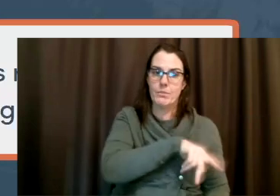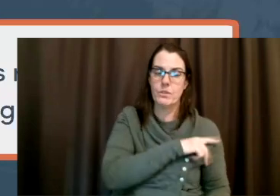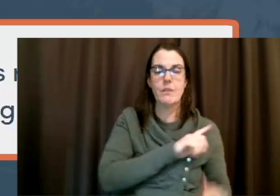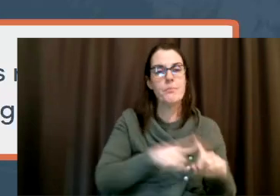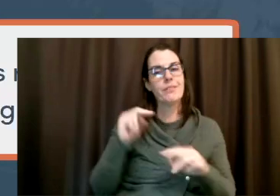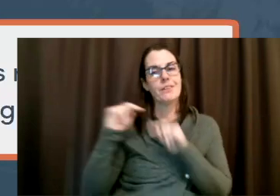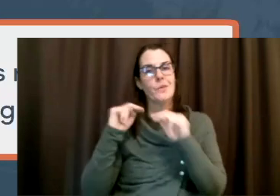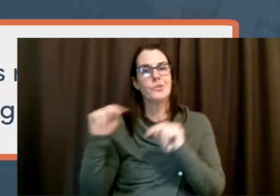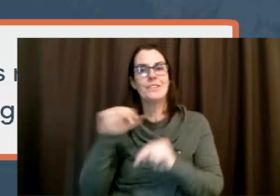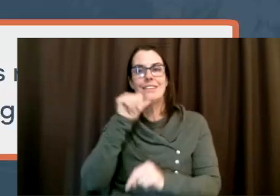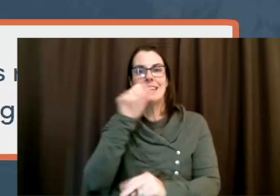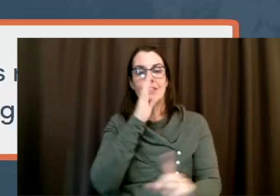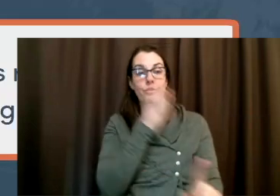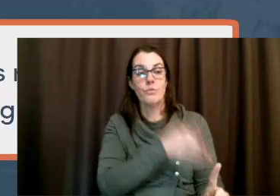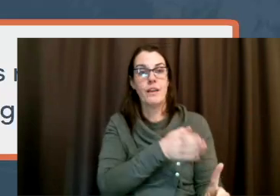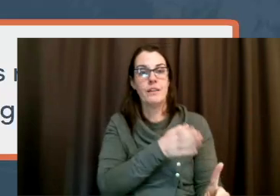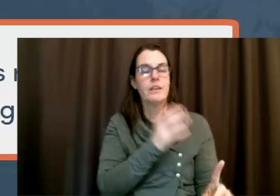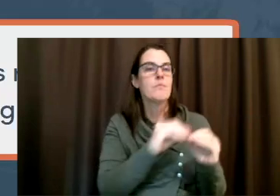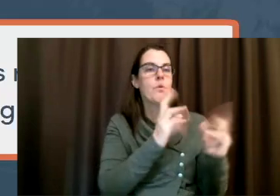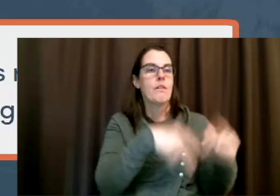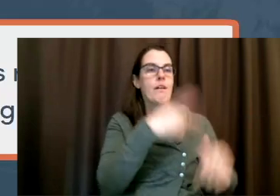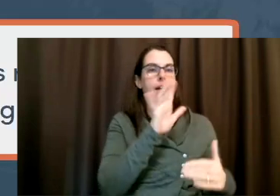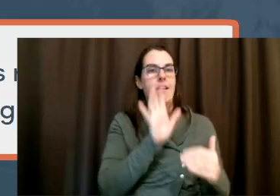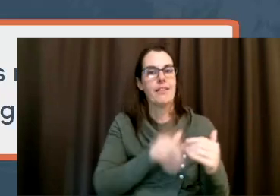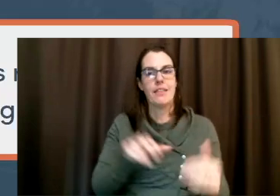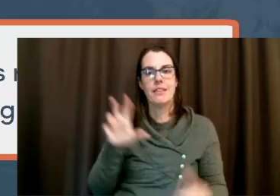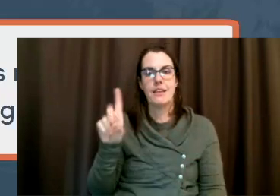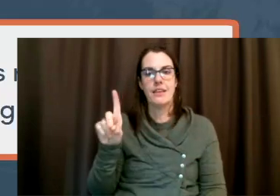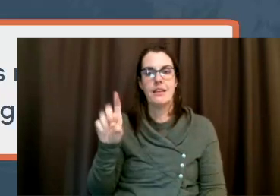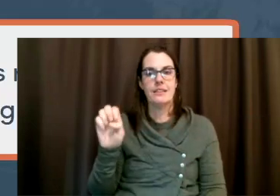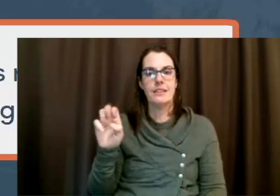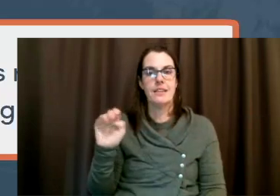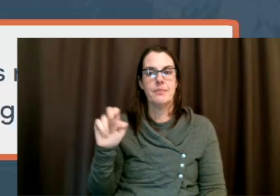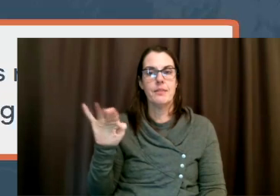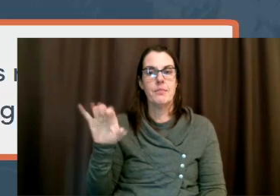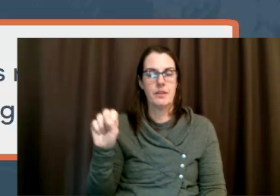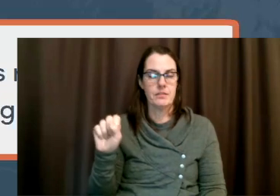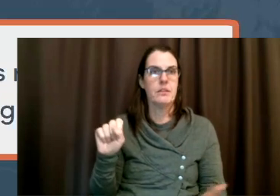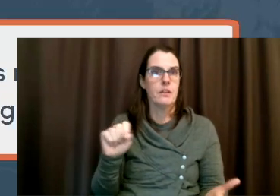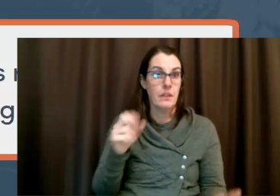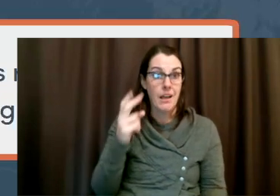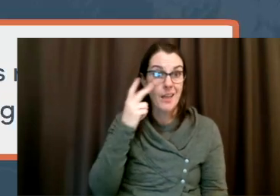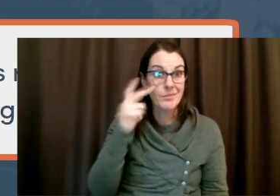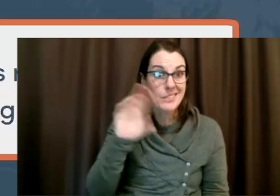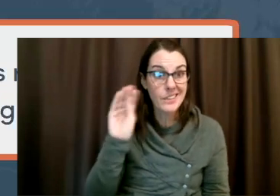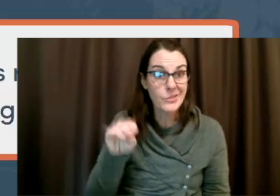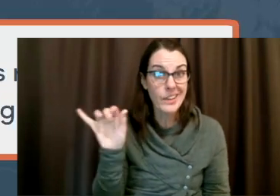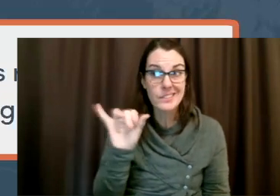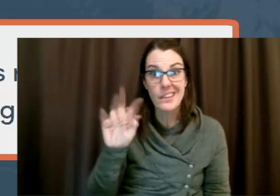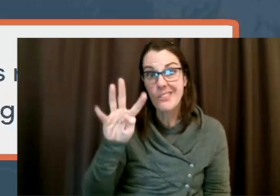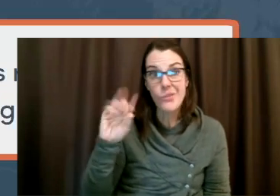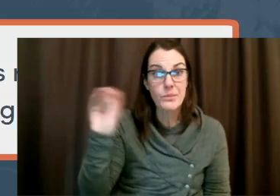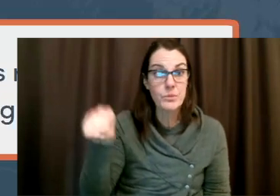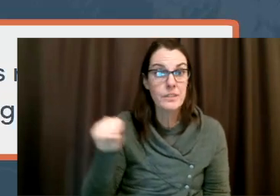lot higher than the de minimis, right? So sometimes I've seen rates as high as 40%, you know? So 40%, but that's only being